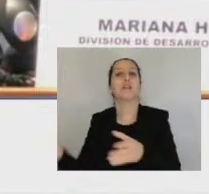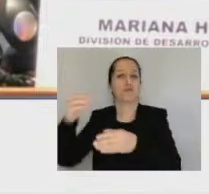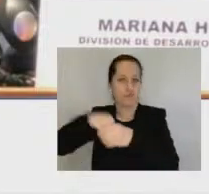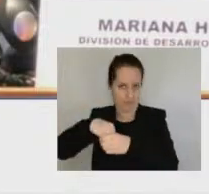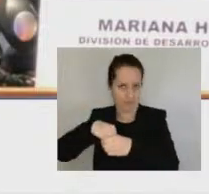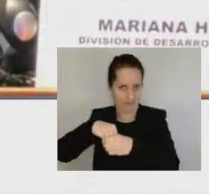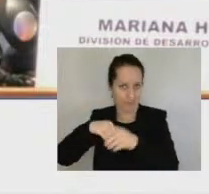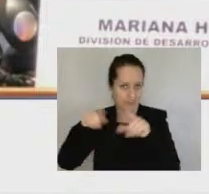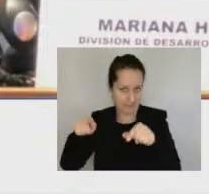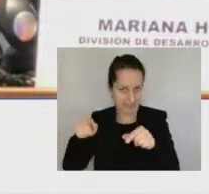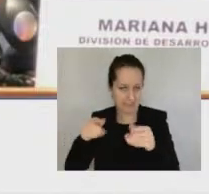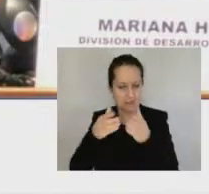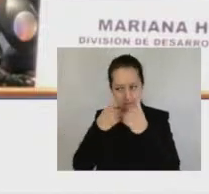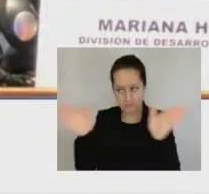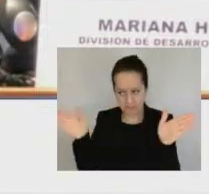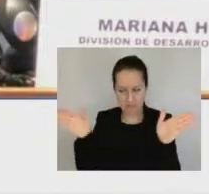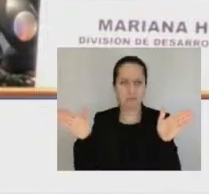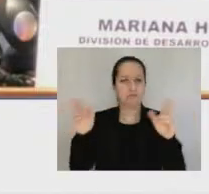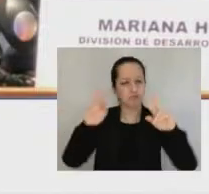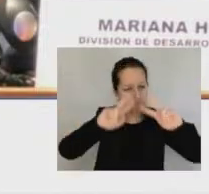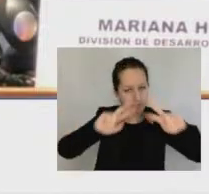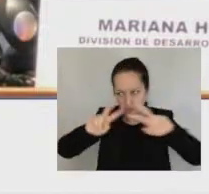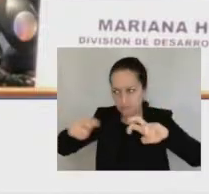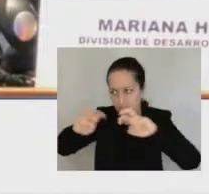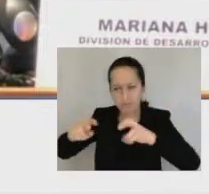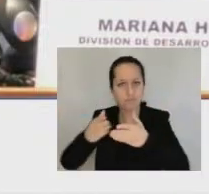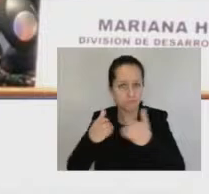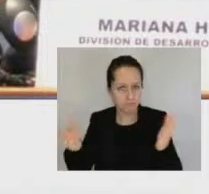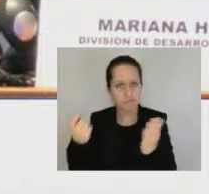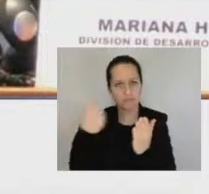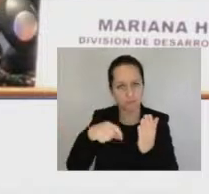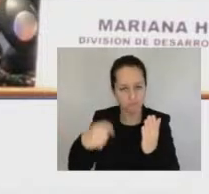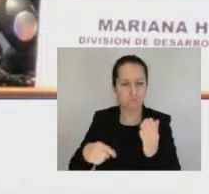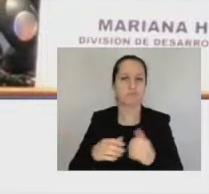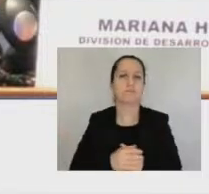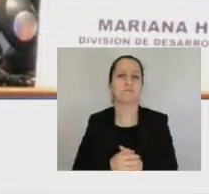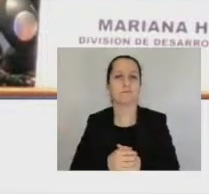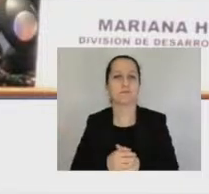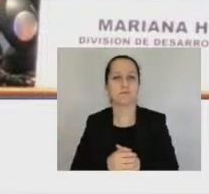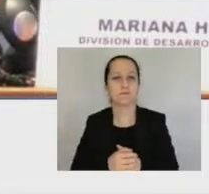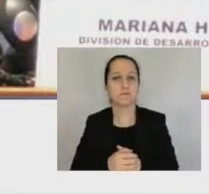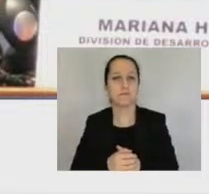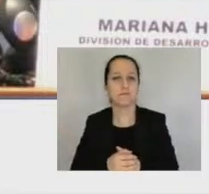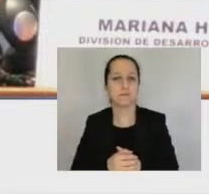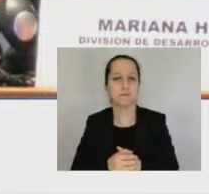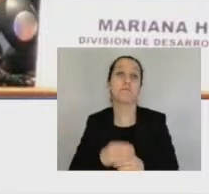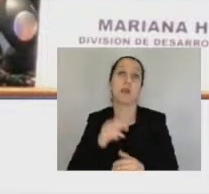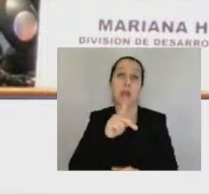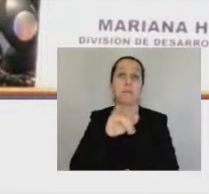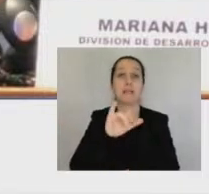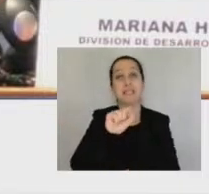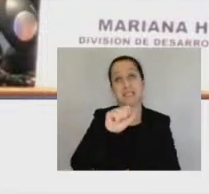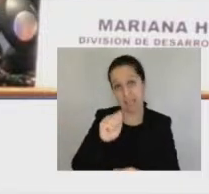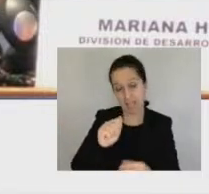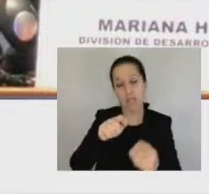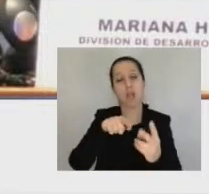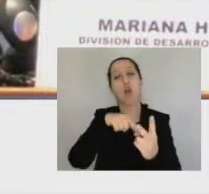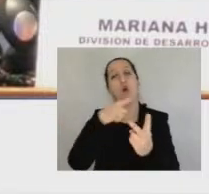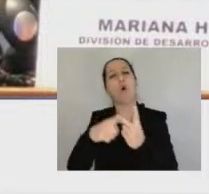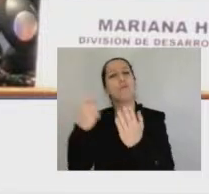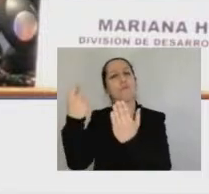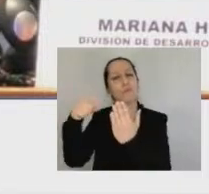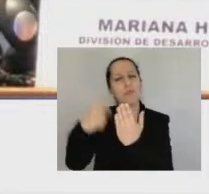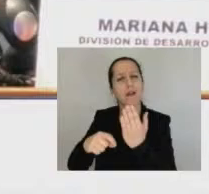What are the next steps to expand the analysis into other rounds of PISA and